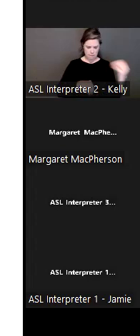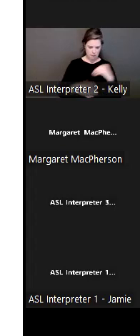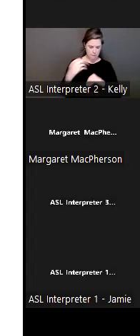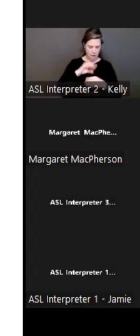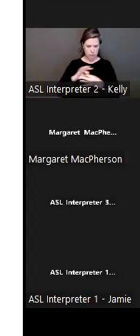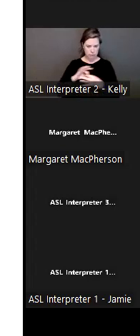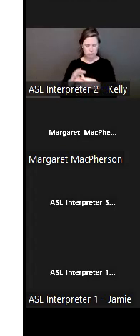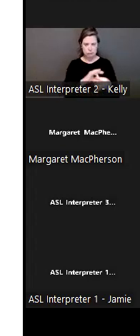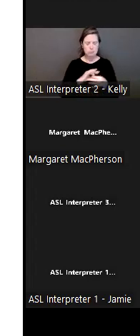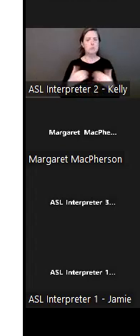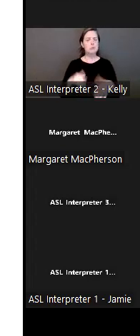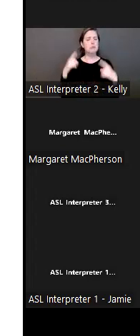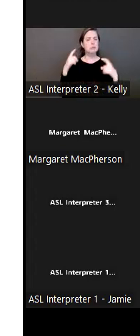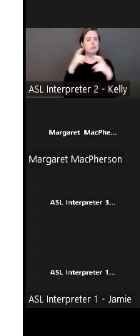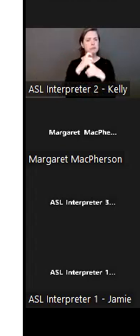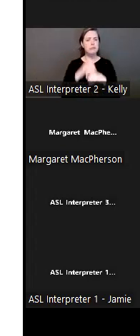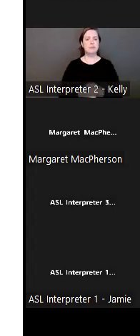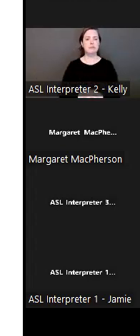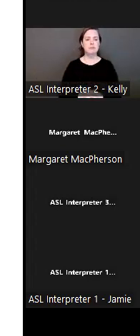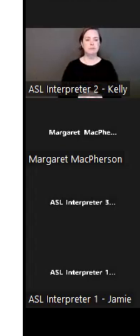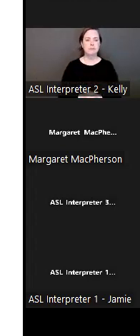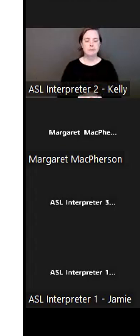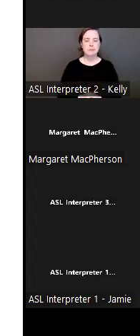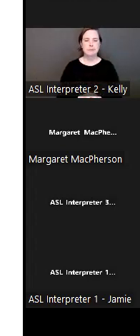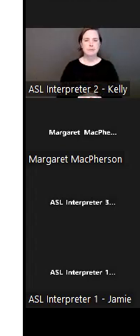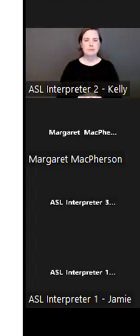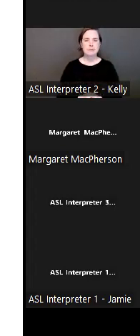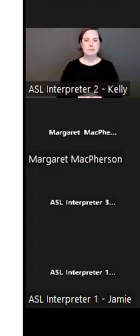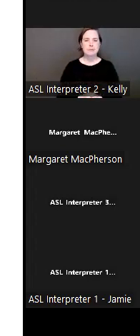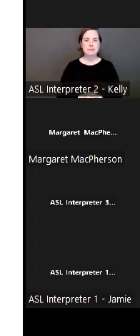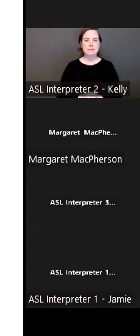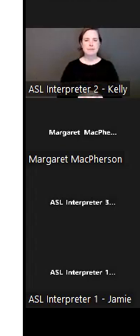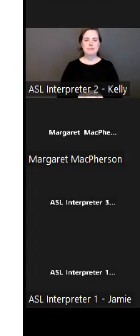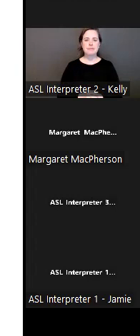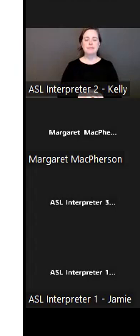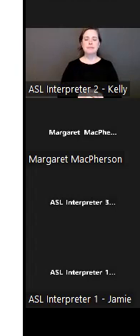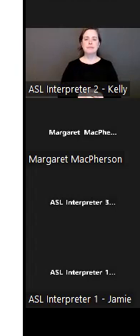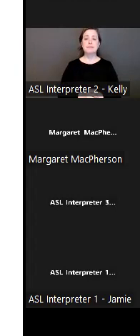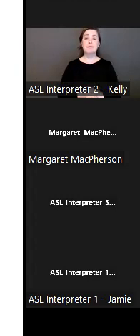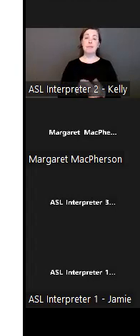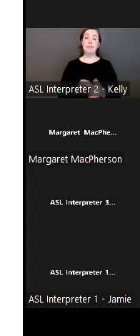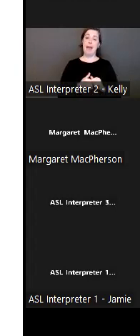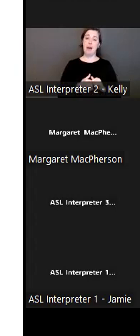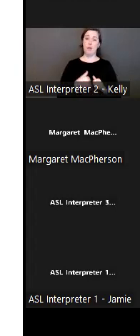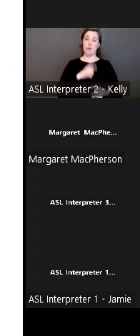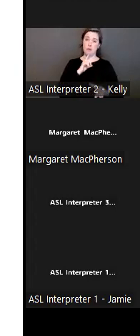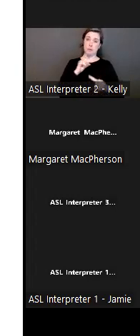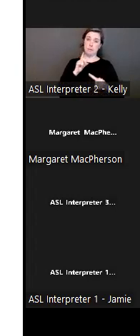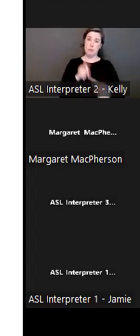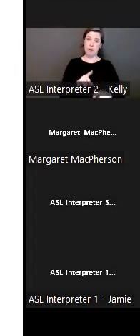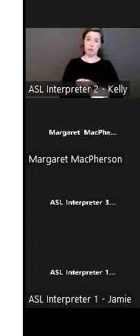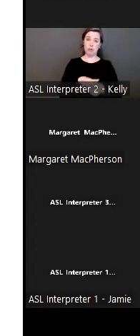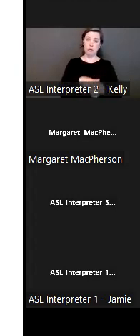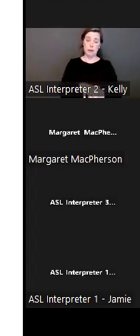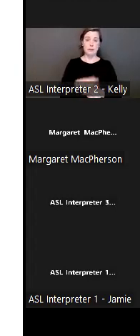And an important point is that, as I mentioned before, these are not choices. The way that we respond to traumatic stress and the level of threat